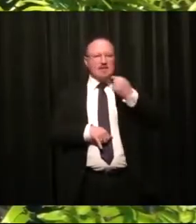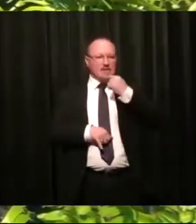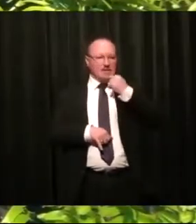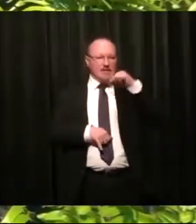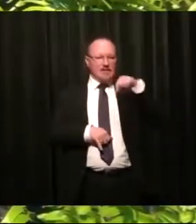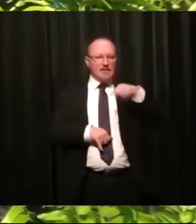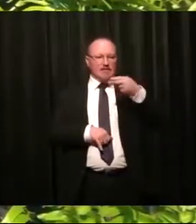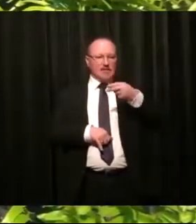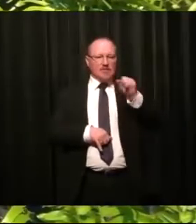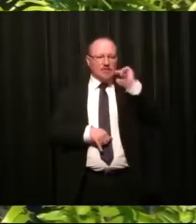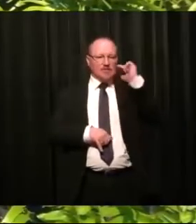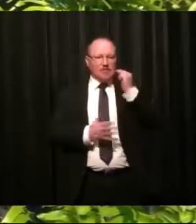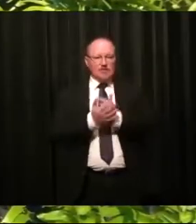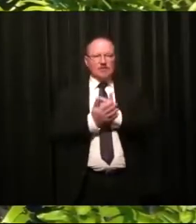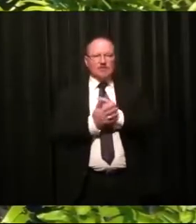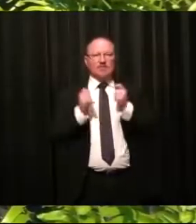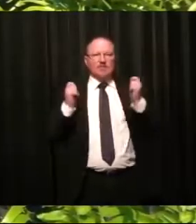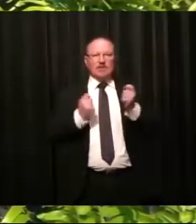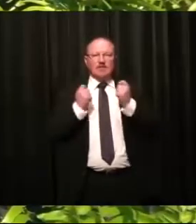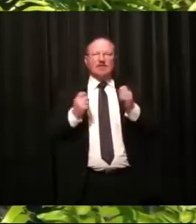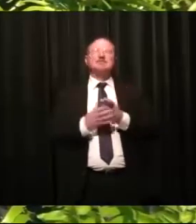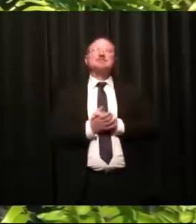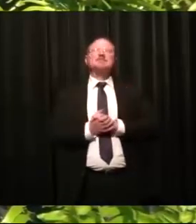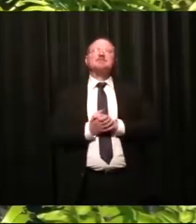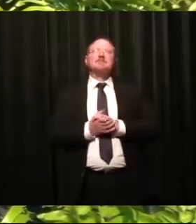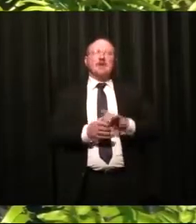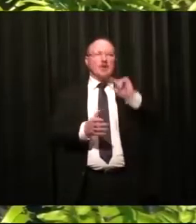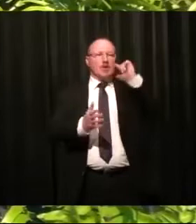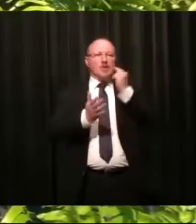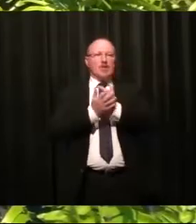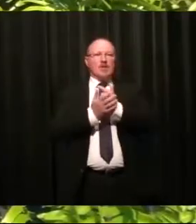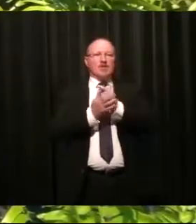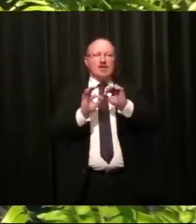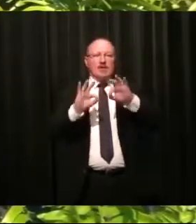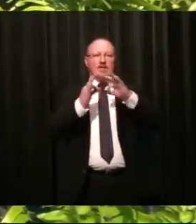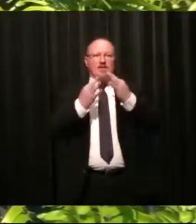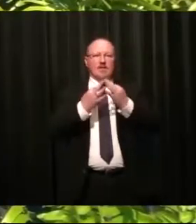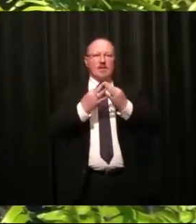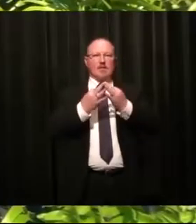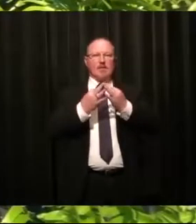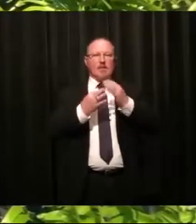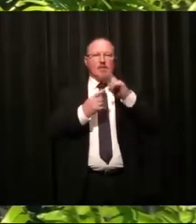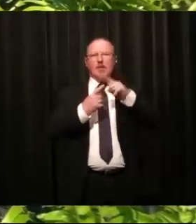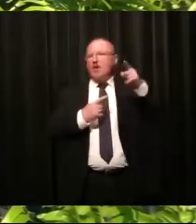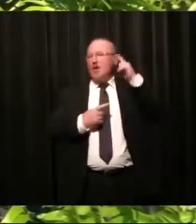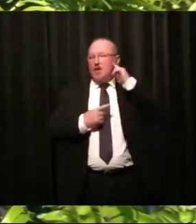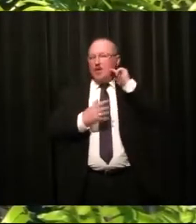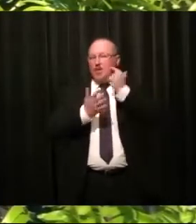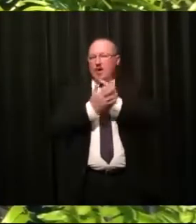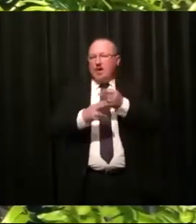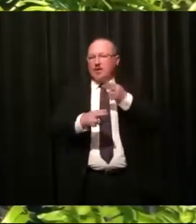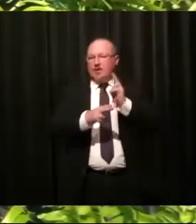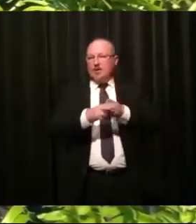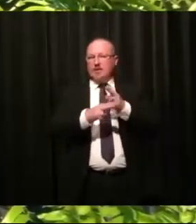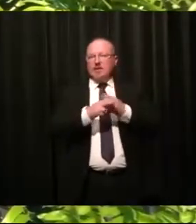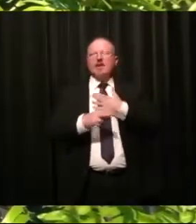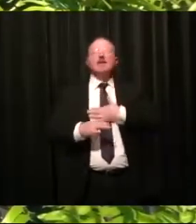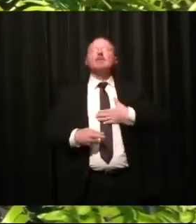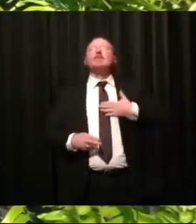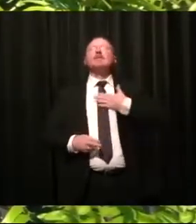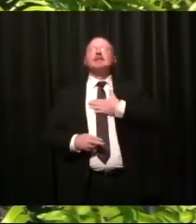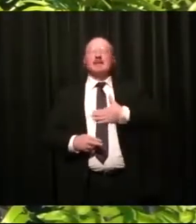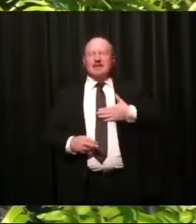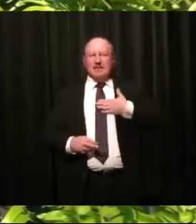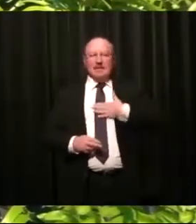you ever hear me say this at a high school graduation ceremony. Graduates and family, when you hear your graduate's